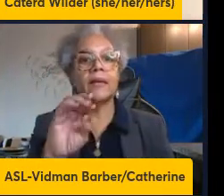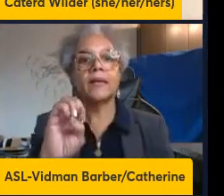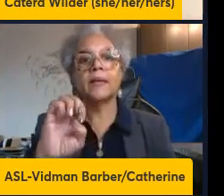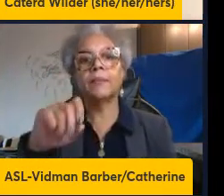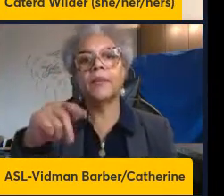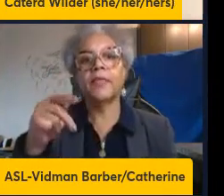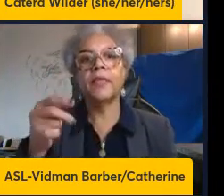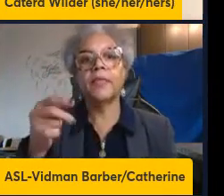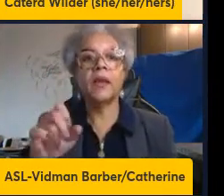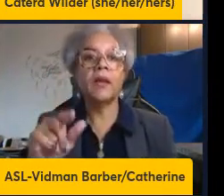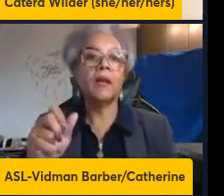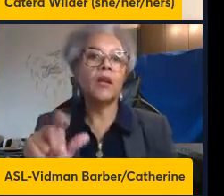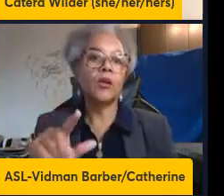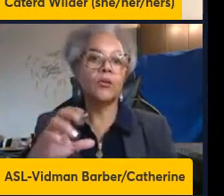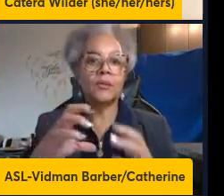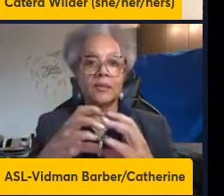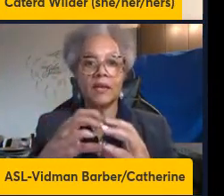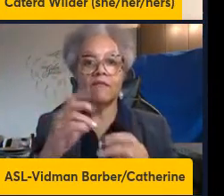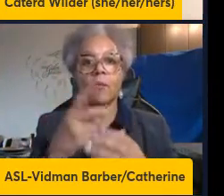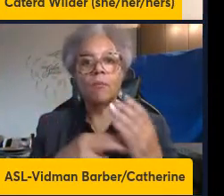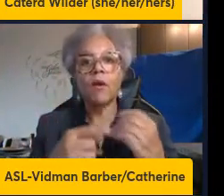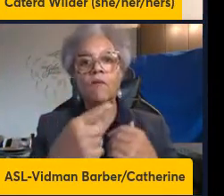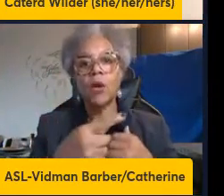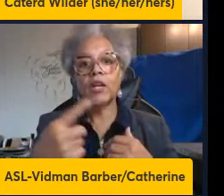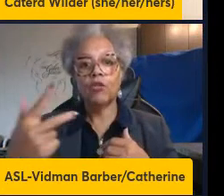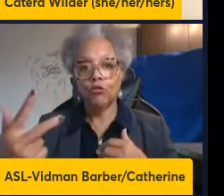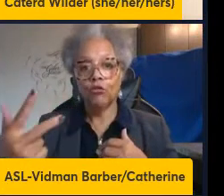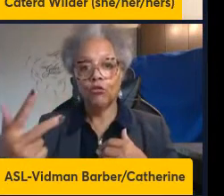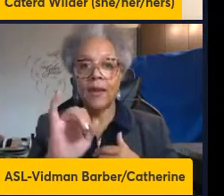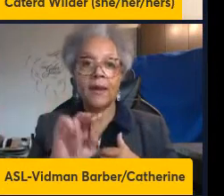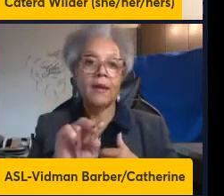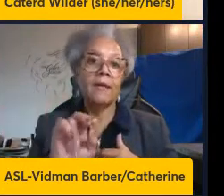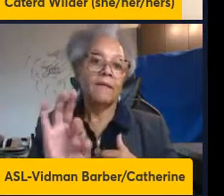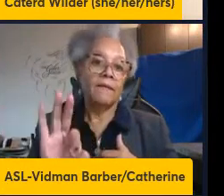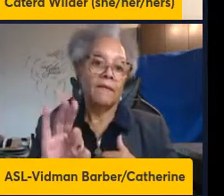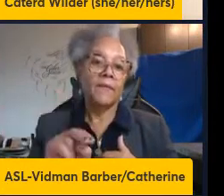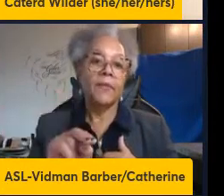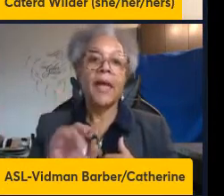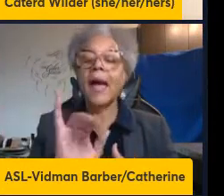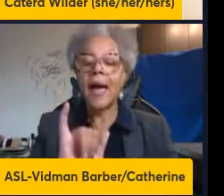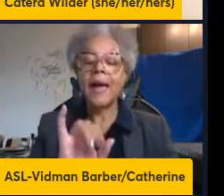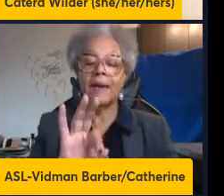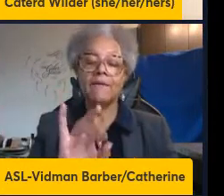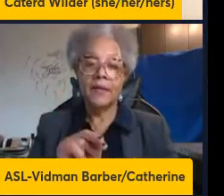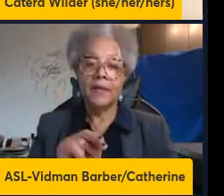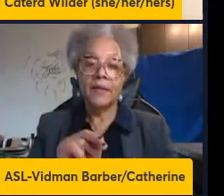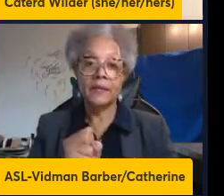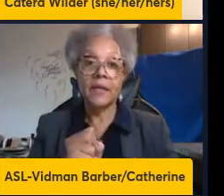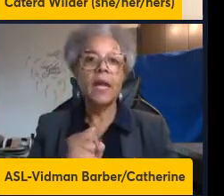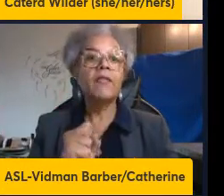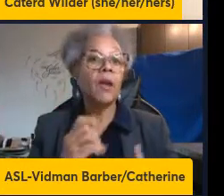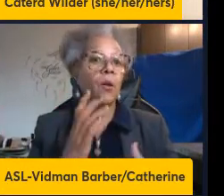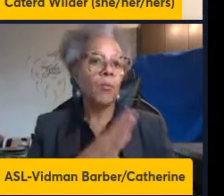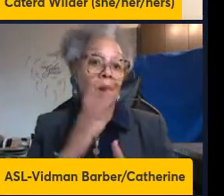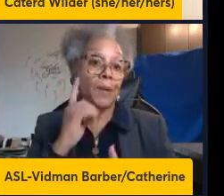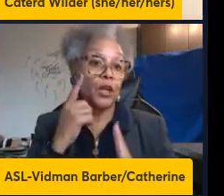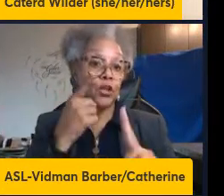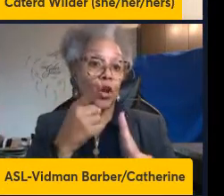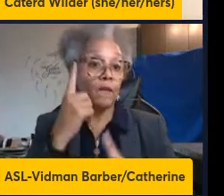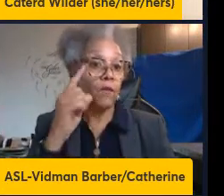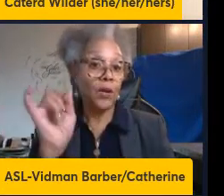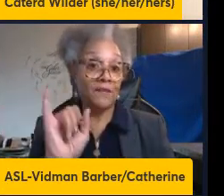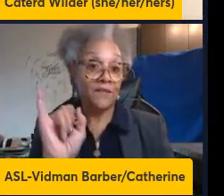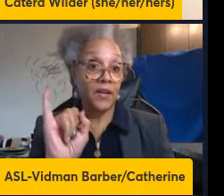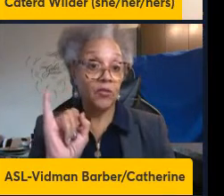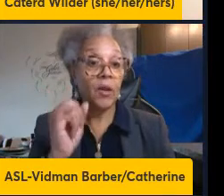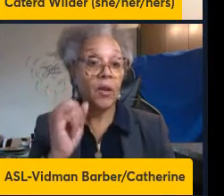have receptors for both type 1 and type 3 interferons. And they're also some of the primary targets of infection, since they usually are